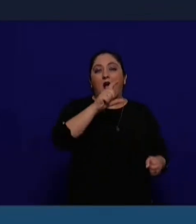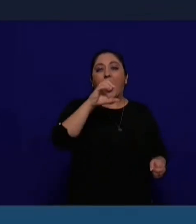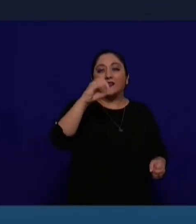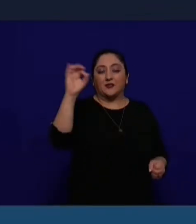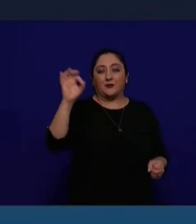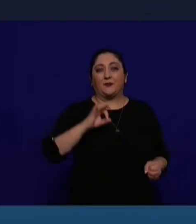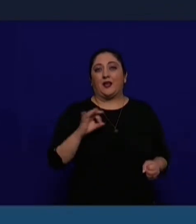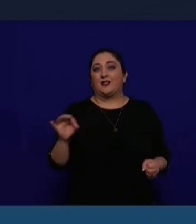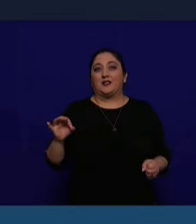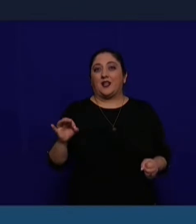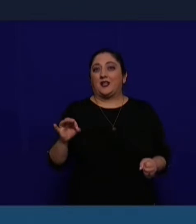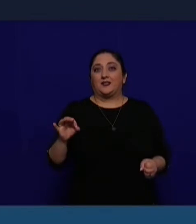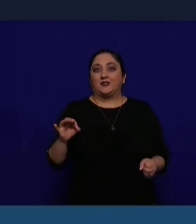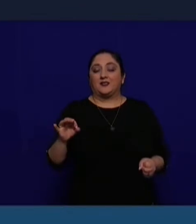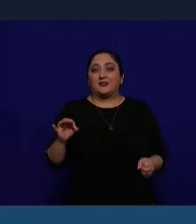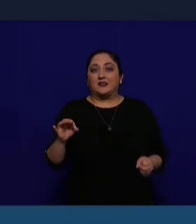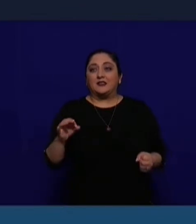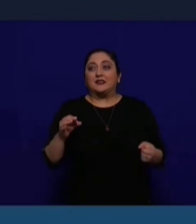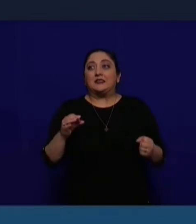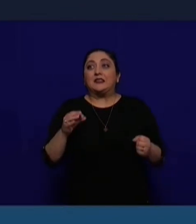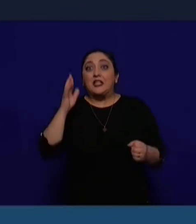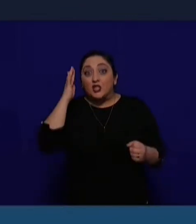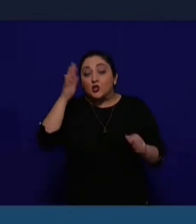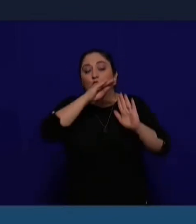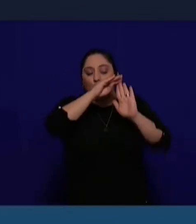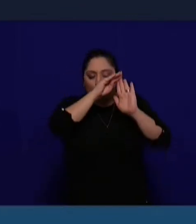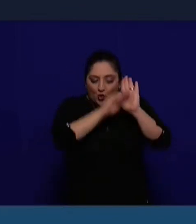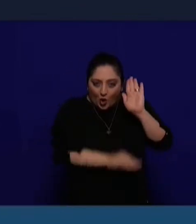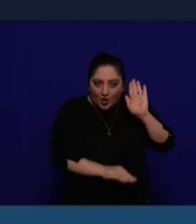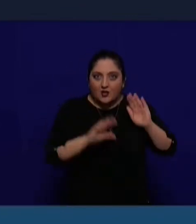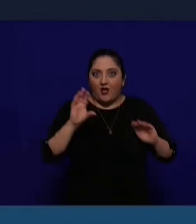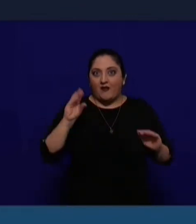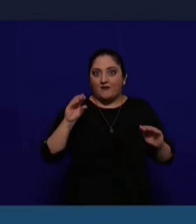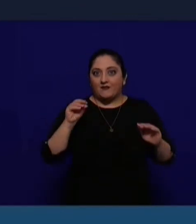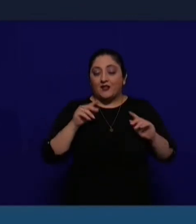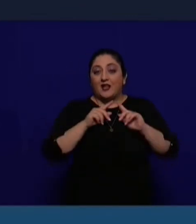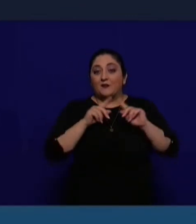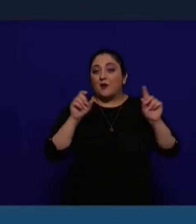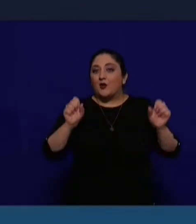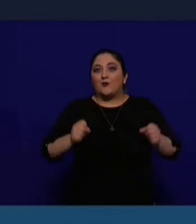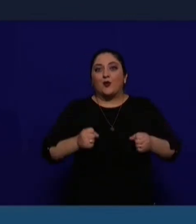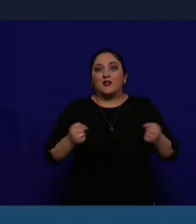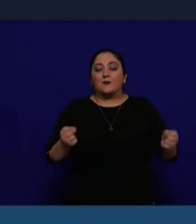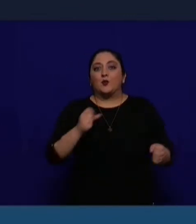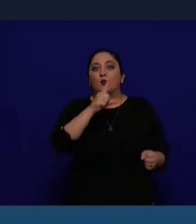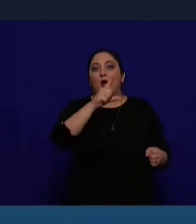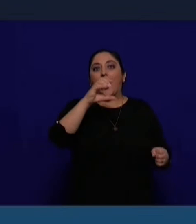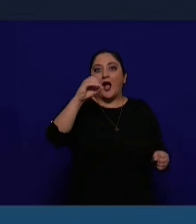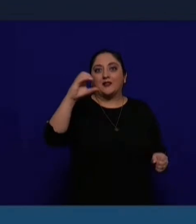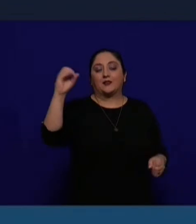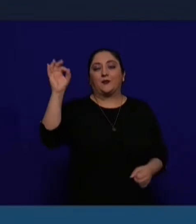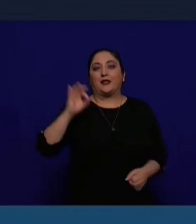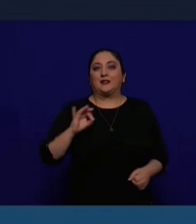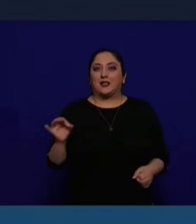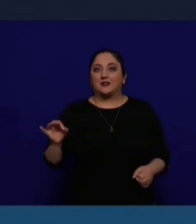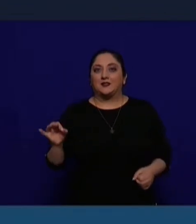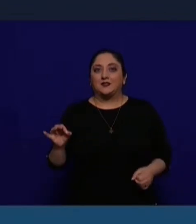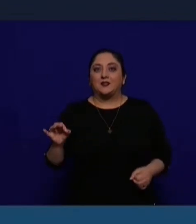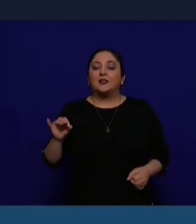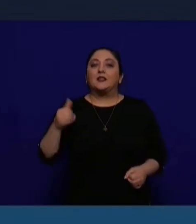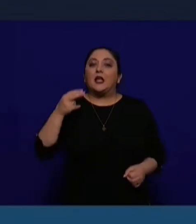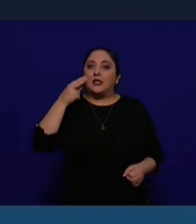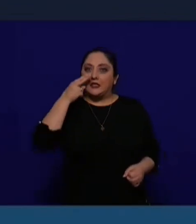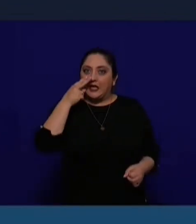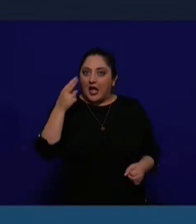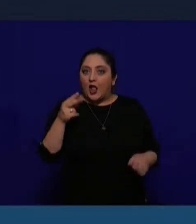żgur li mhux se jkollu komplikazzjonijiet jew inkella ma jkunx hemm imwiet. Jekk inħarsu lejn dan il-persentaġġ ta' persuni